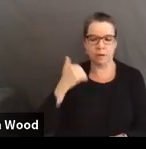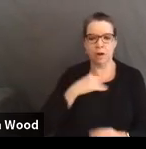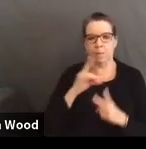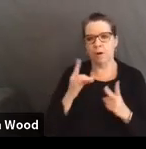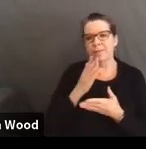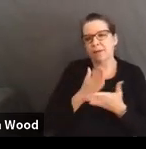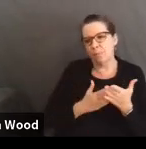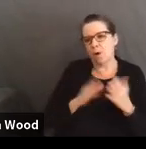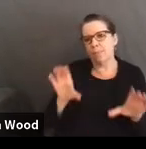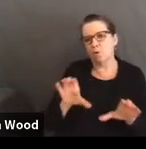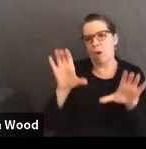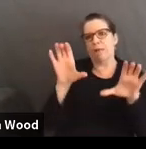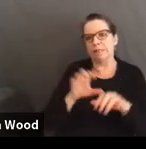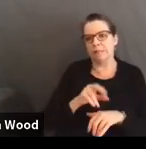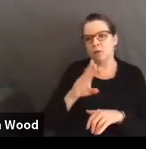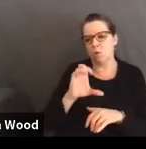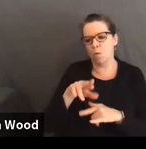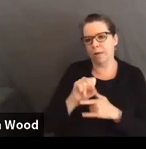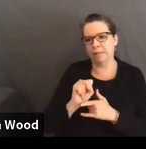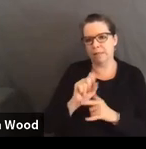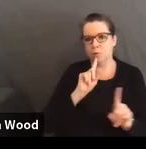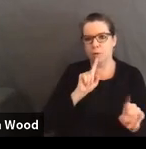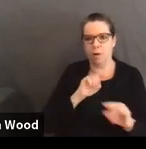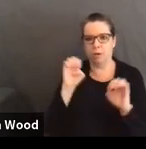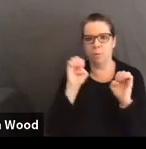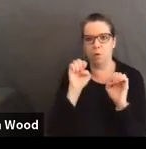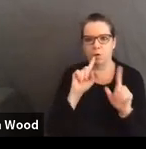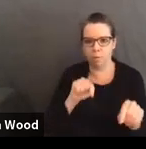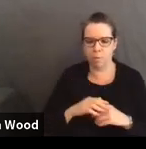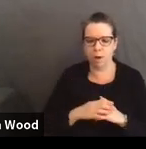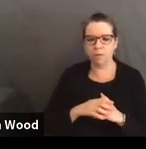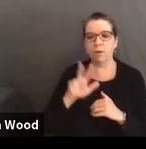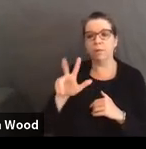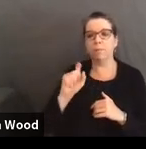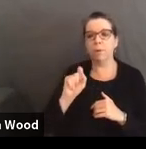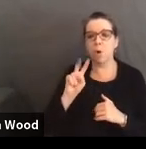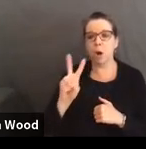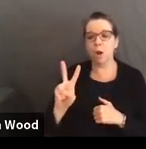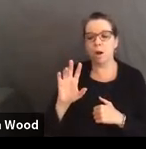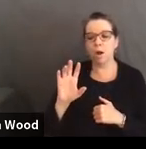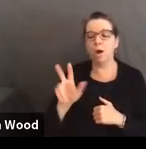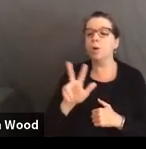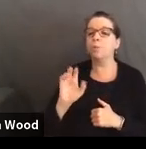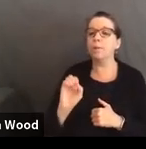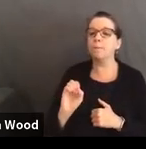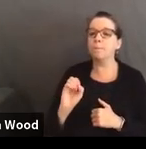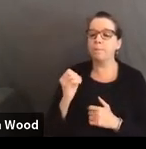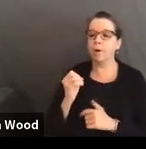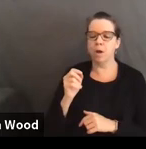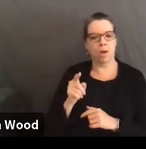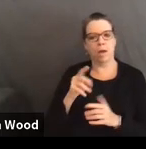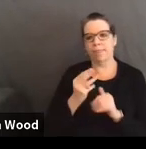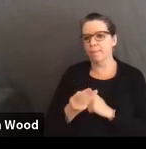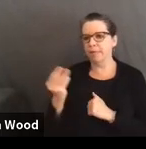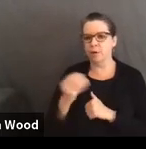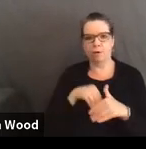of the crisis response for 1.0 and 2.0. But for 3.0, again, the materials are freely